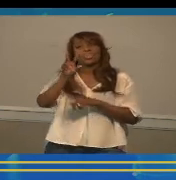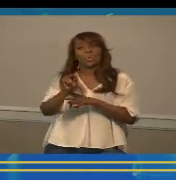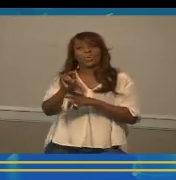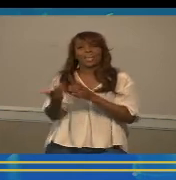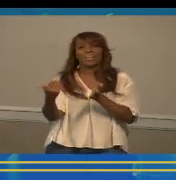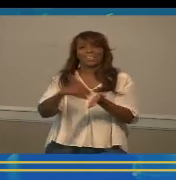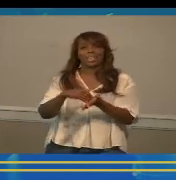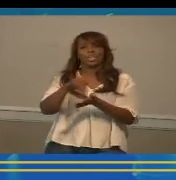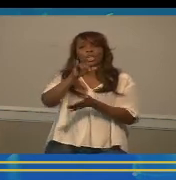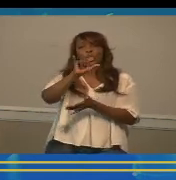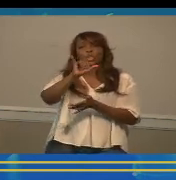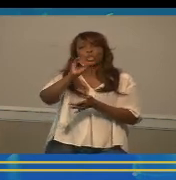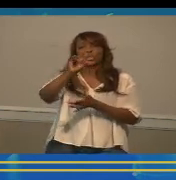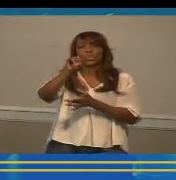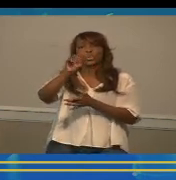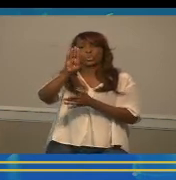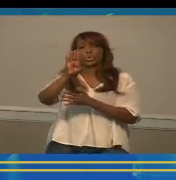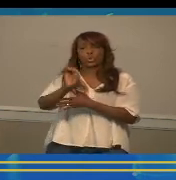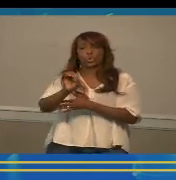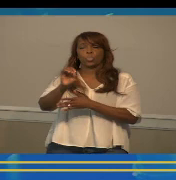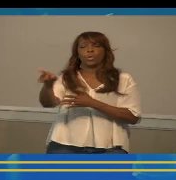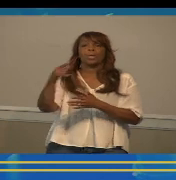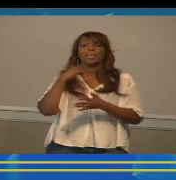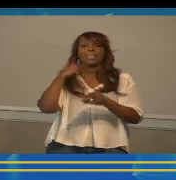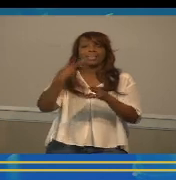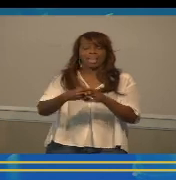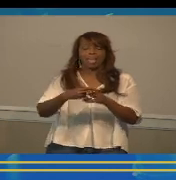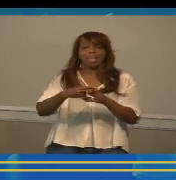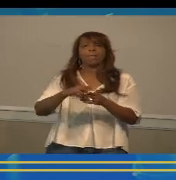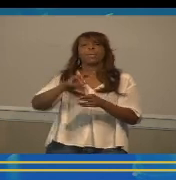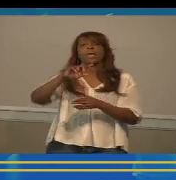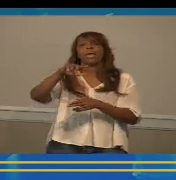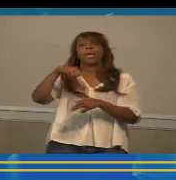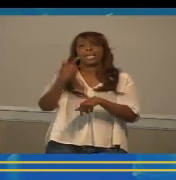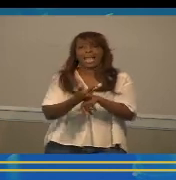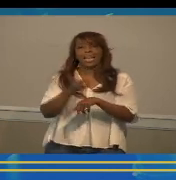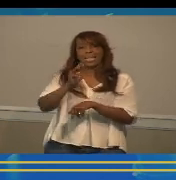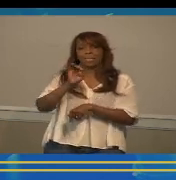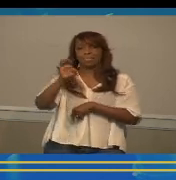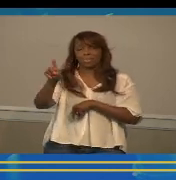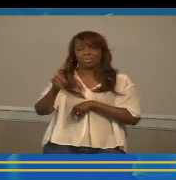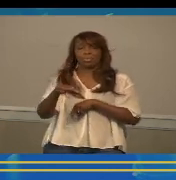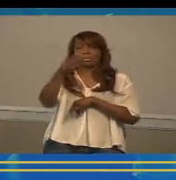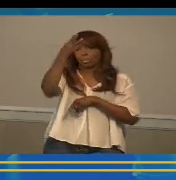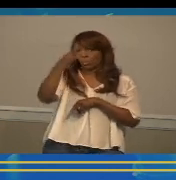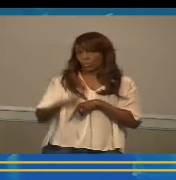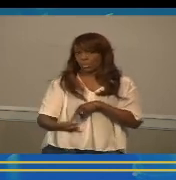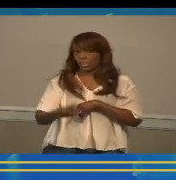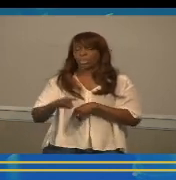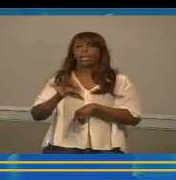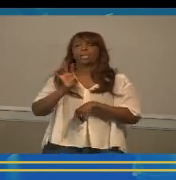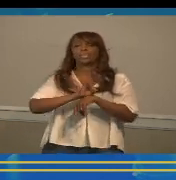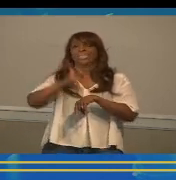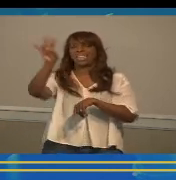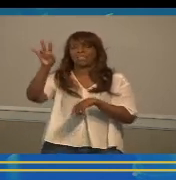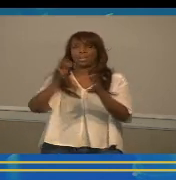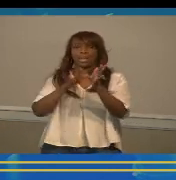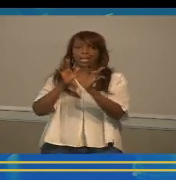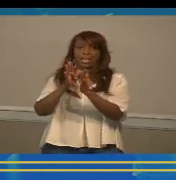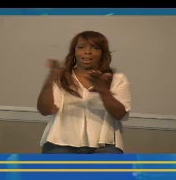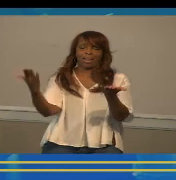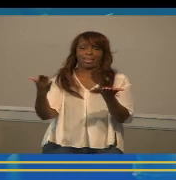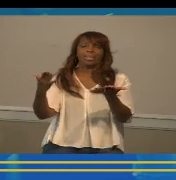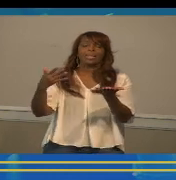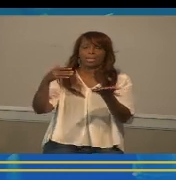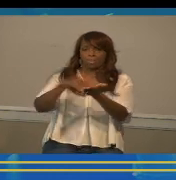via our YouTube page, username Galilee Media. Bible study is held each Wednesday at 7 p.m. on Facebook